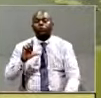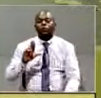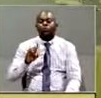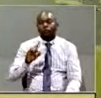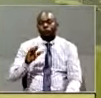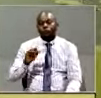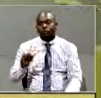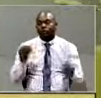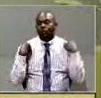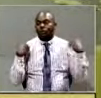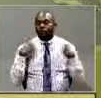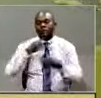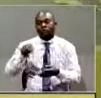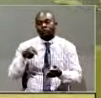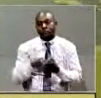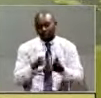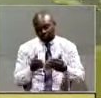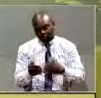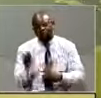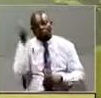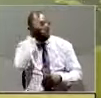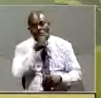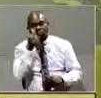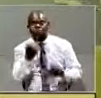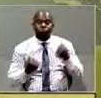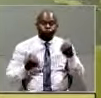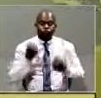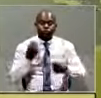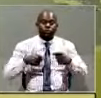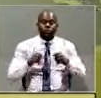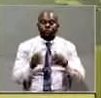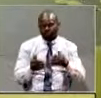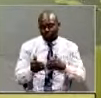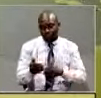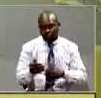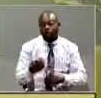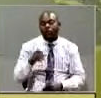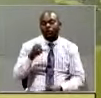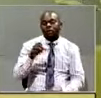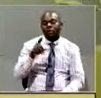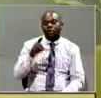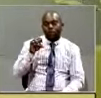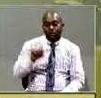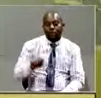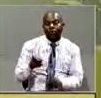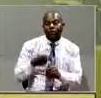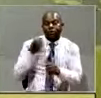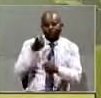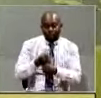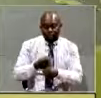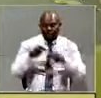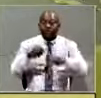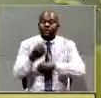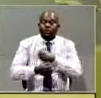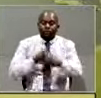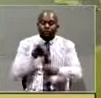Sports Center ahead of the All Africa Boxing Championship, which is due on the 19th of August this very year